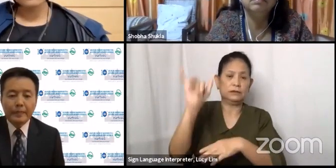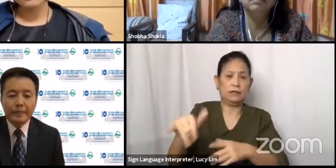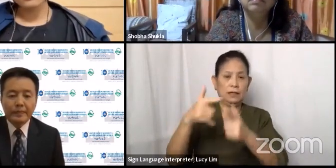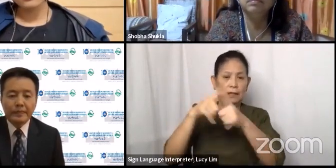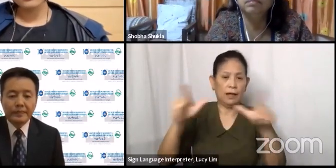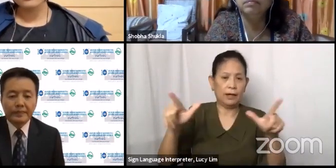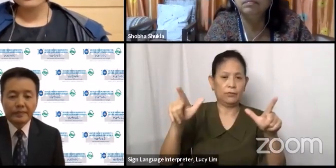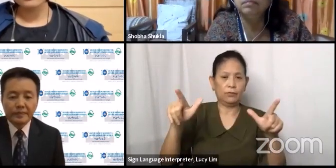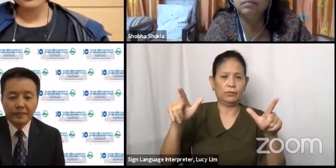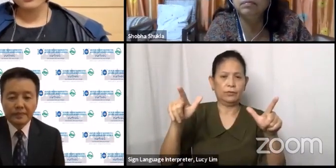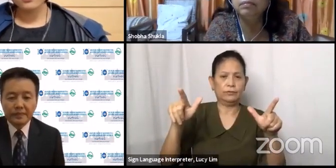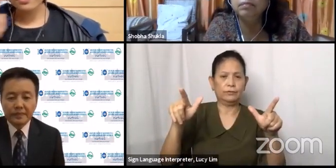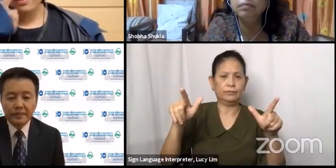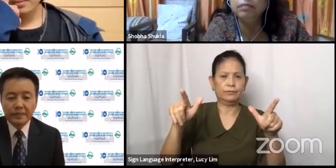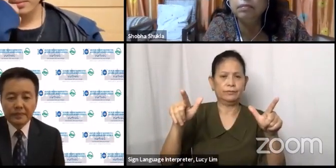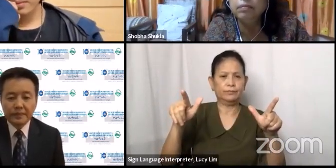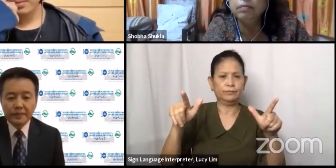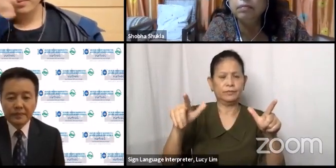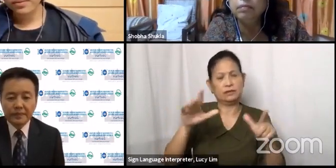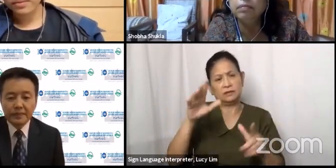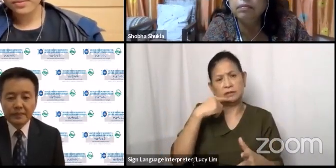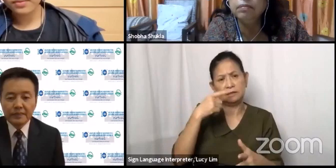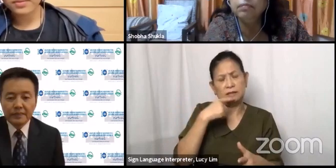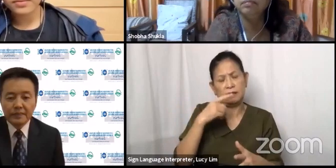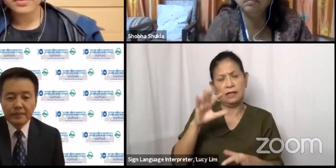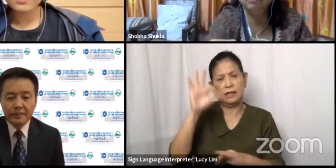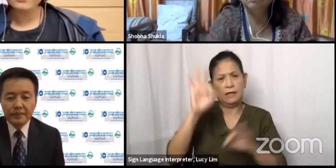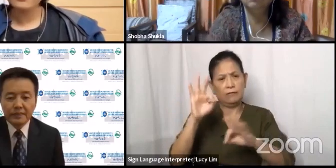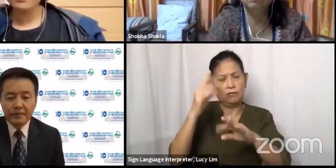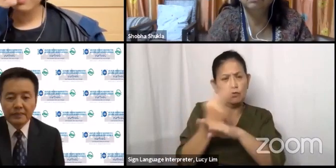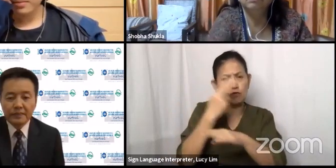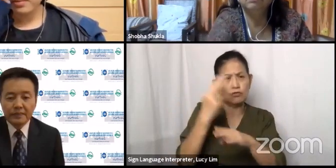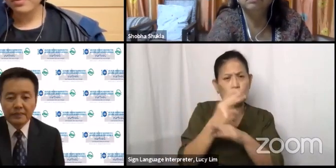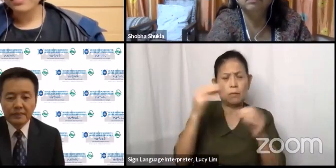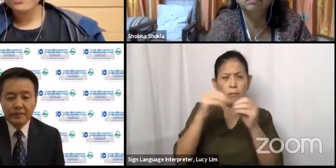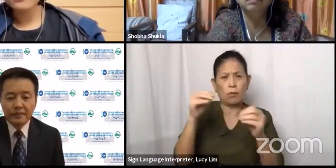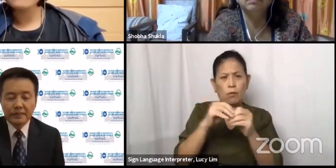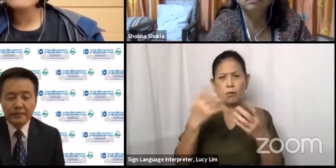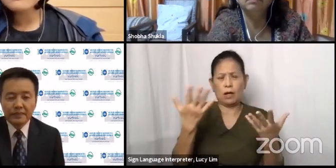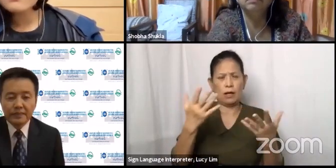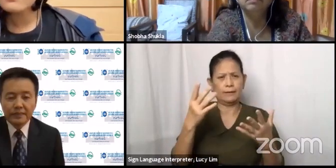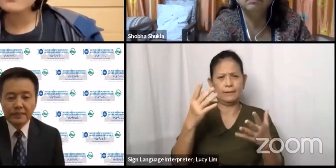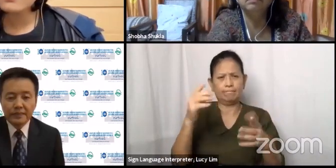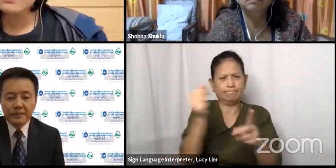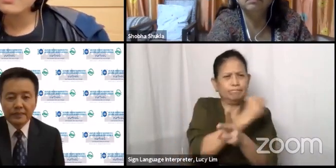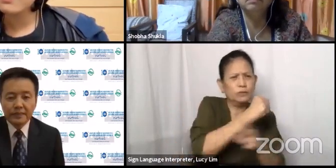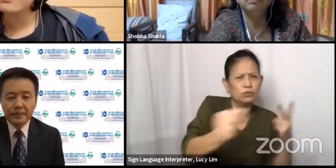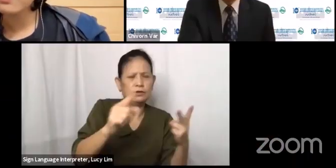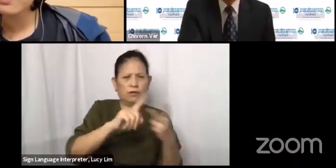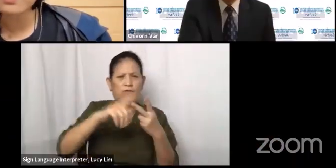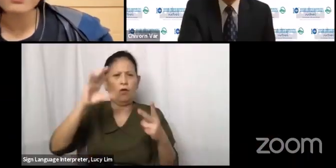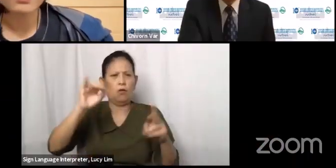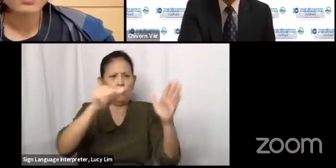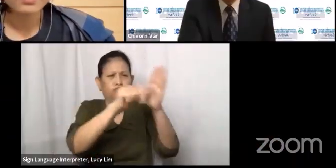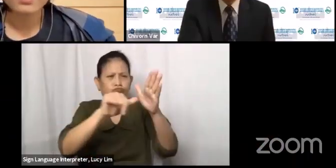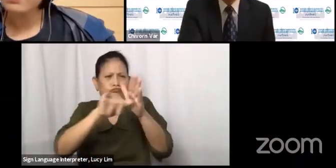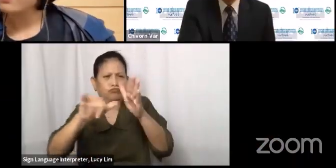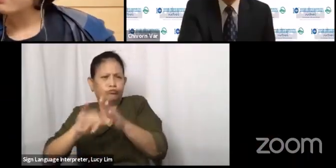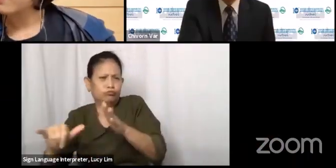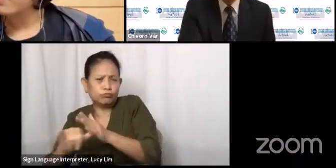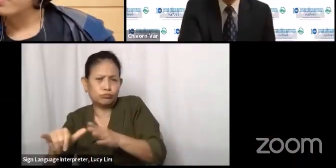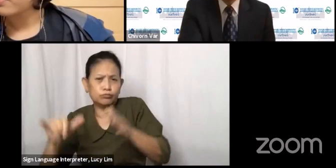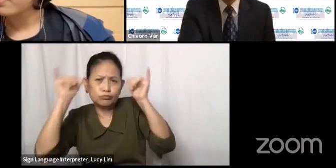because it's like, if you use more abusive or more bullying kind of like terminology, it's more